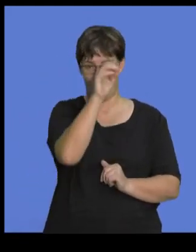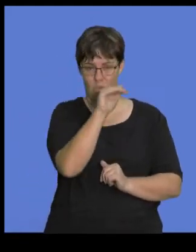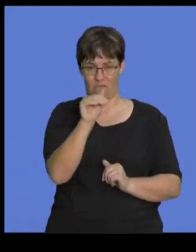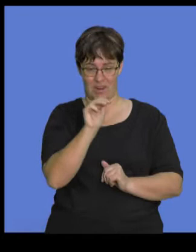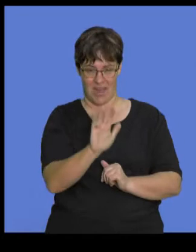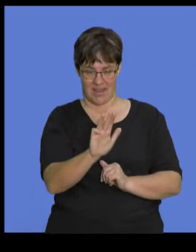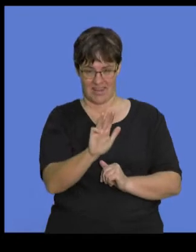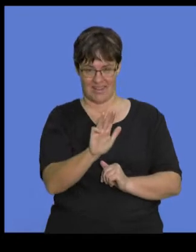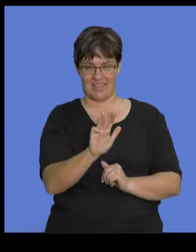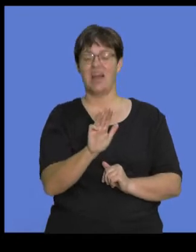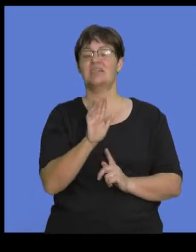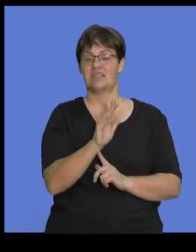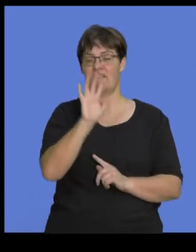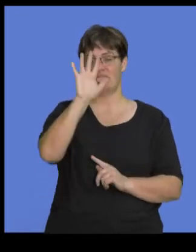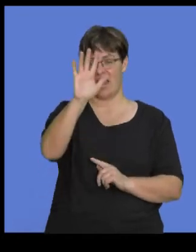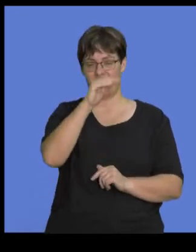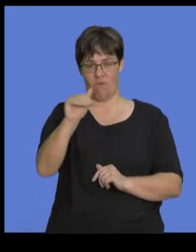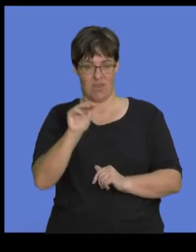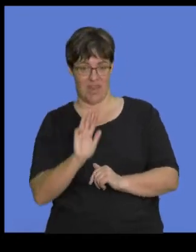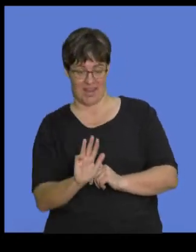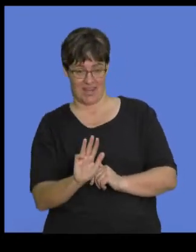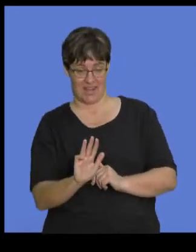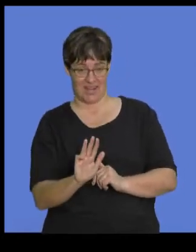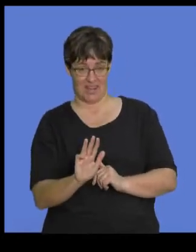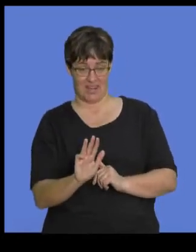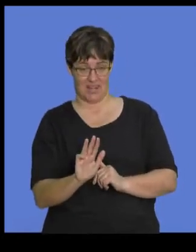9, which is 5 over 9